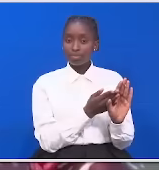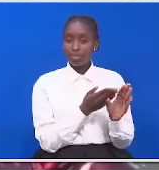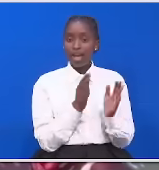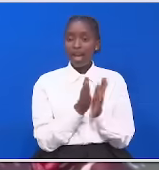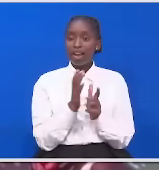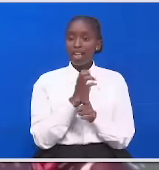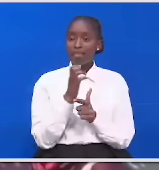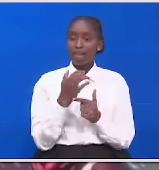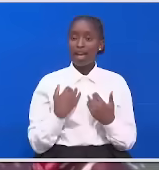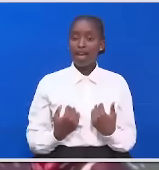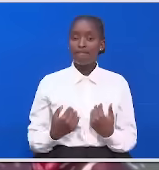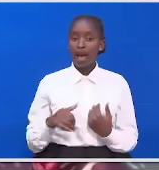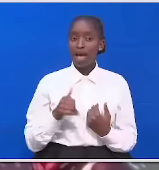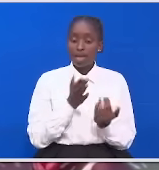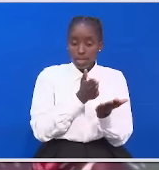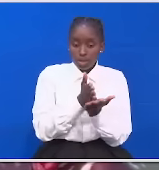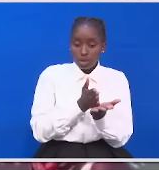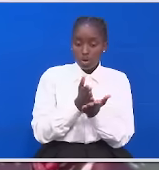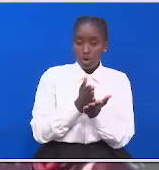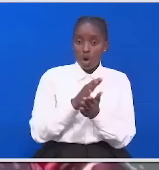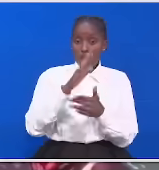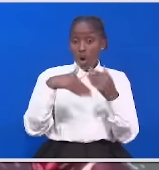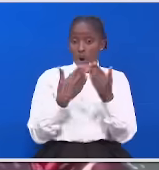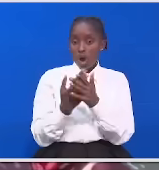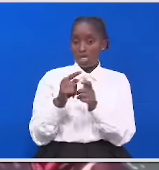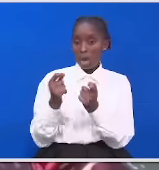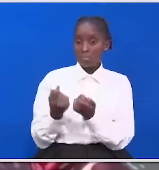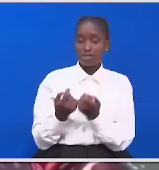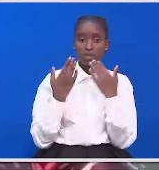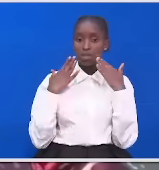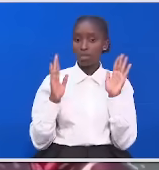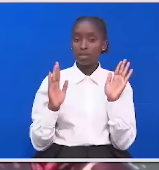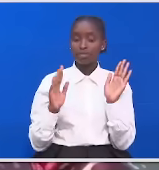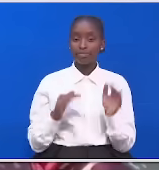orthopedic surgeons, all of all kinds. Na